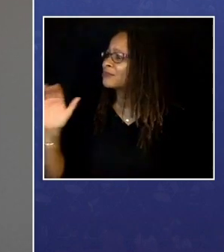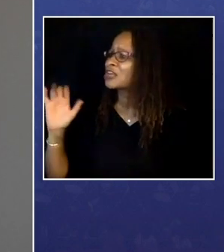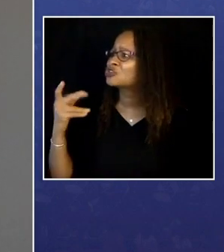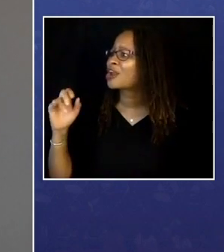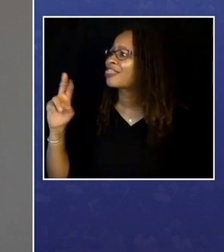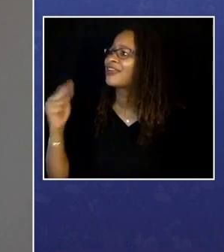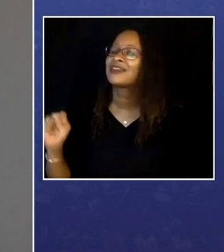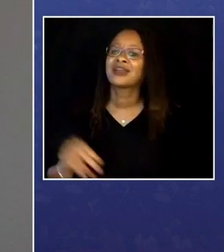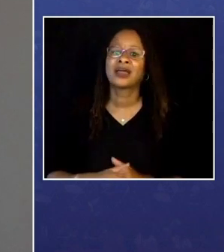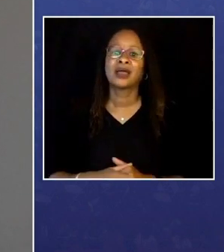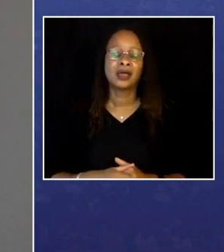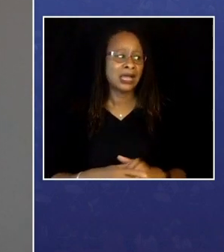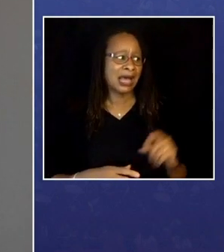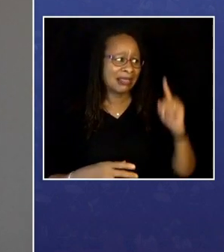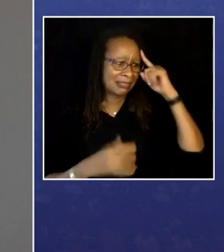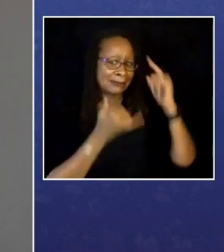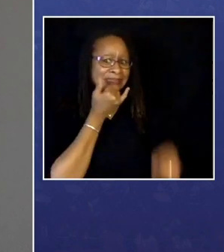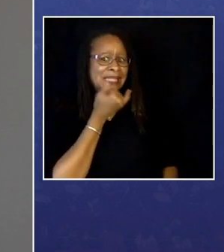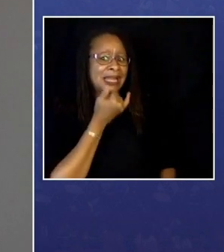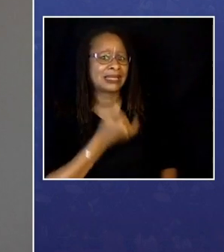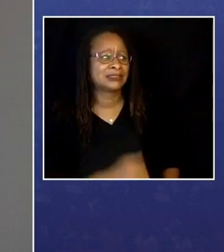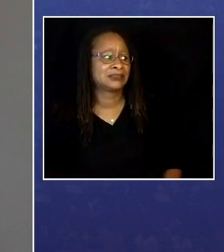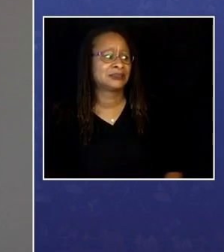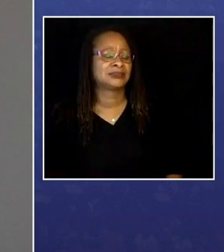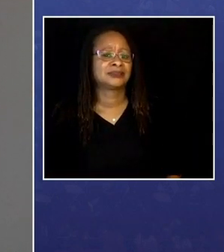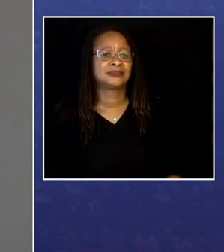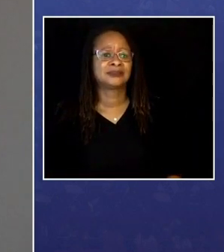Jonathan? I think there's been a mistake.